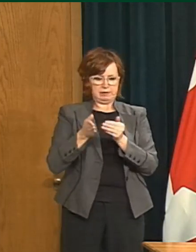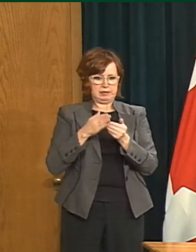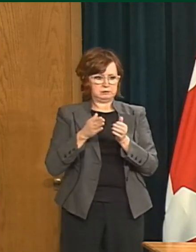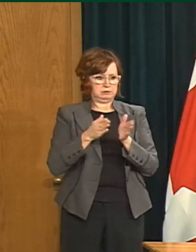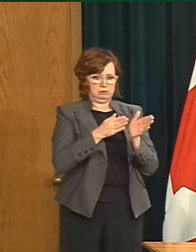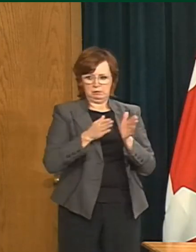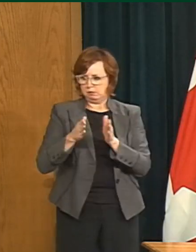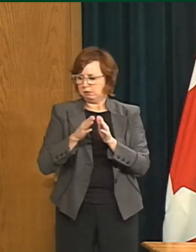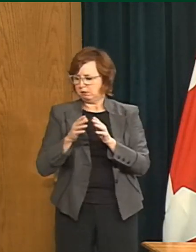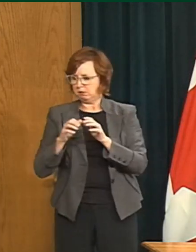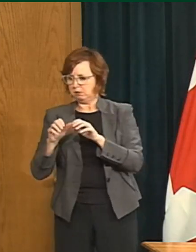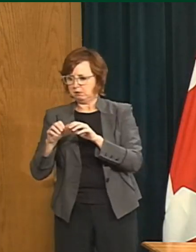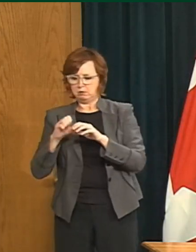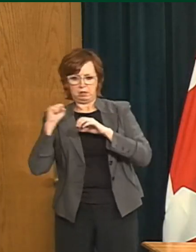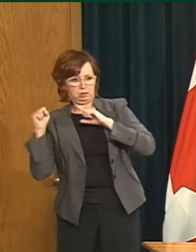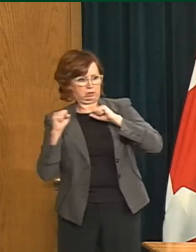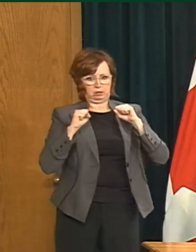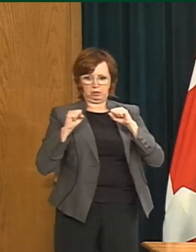a complex